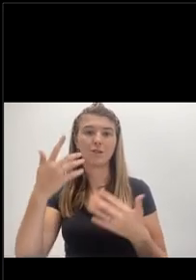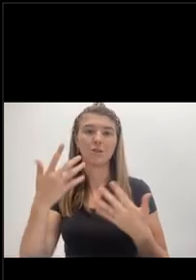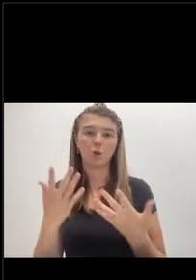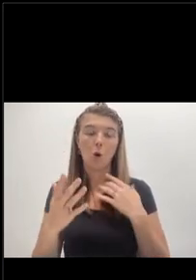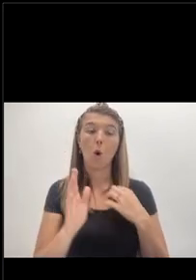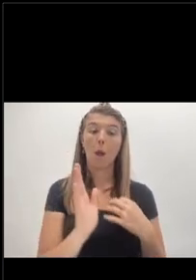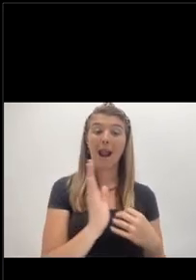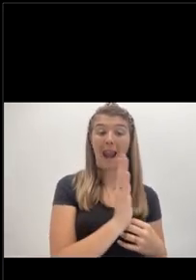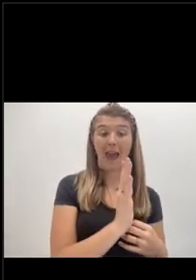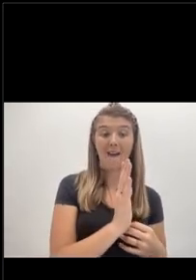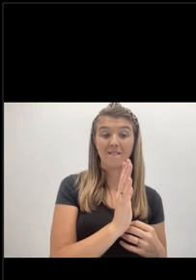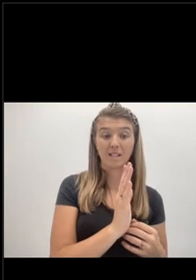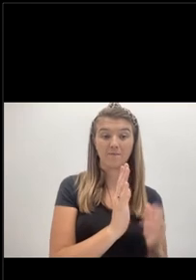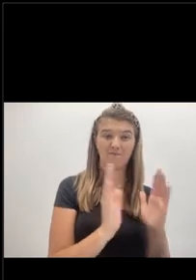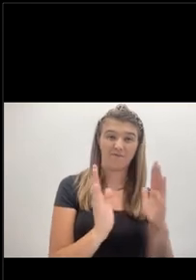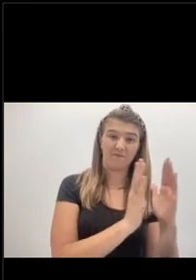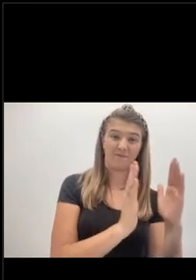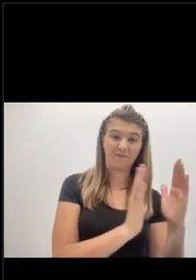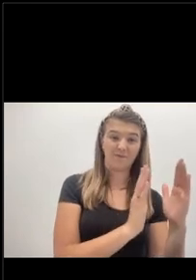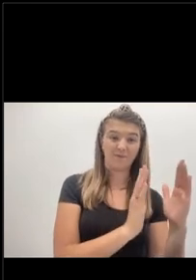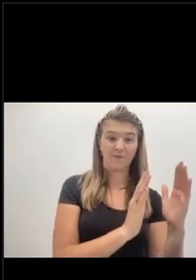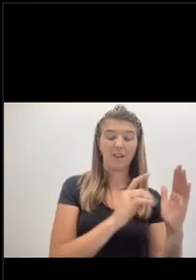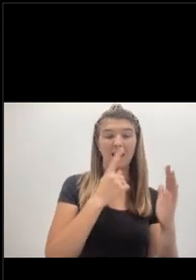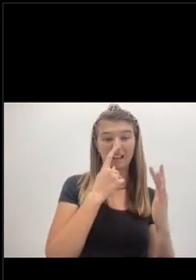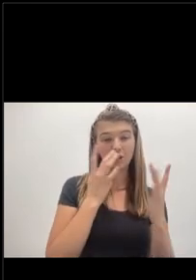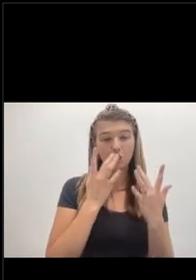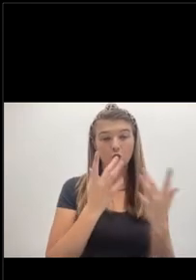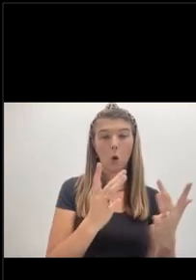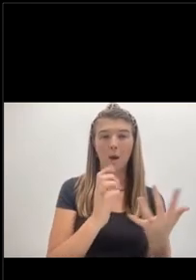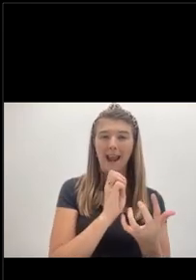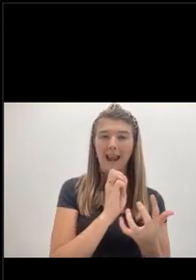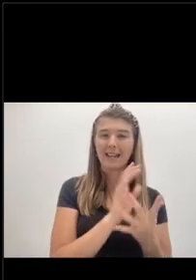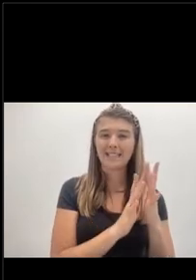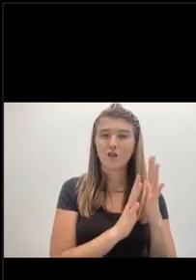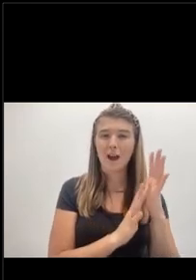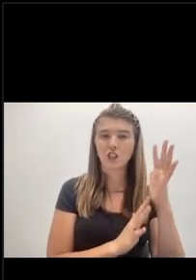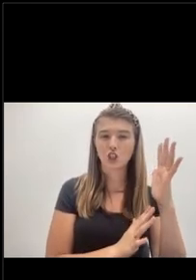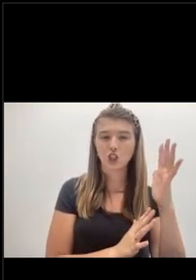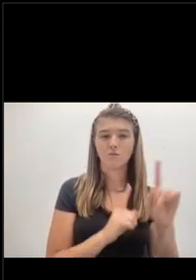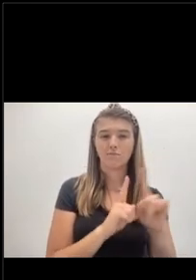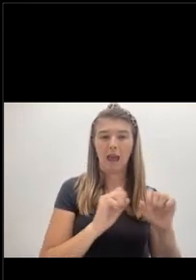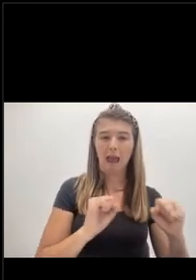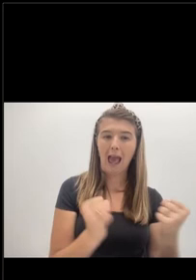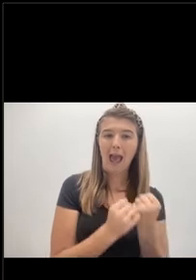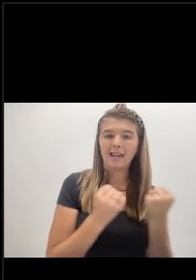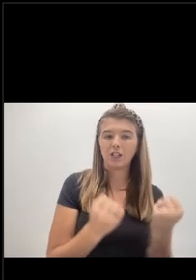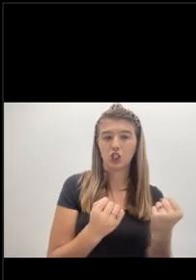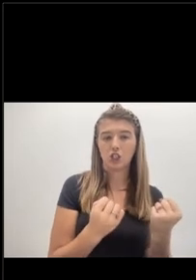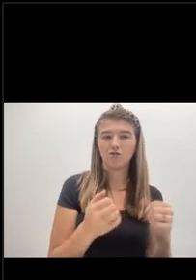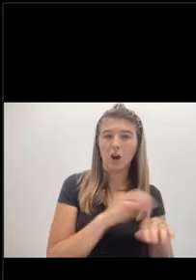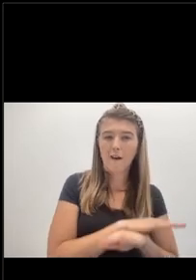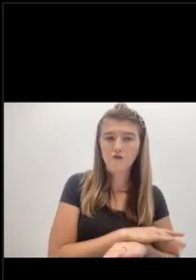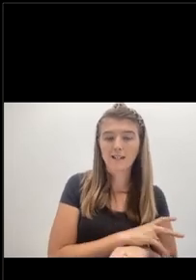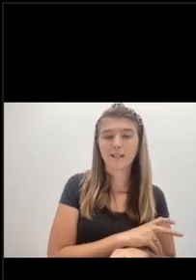here, I've shown the incineration and incineration with energy recovery. And all of this is from